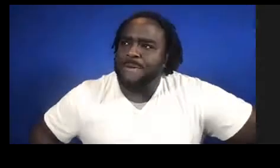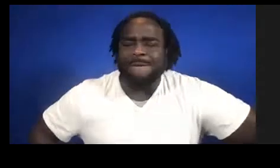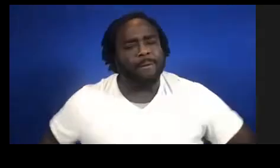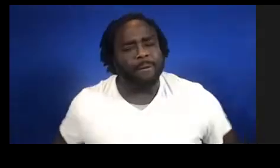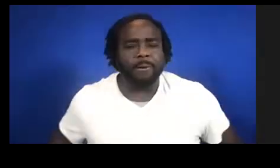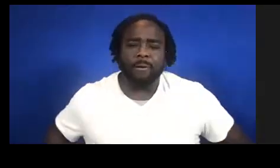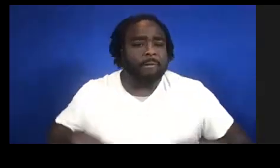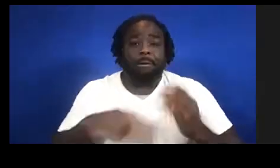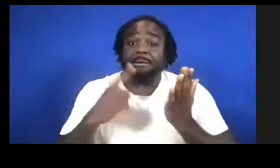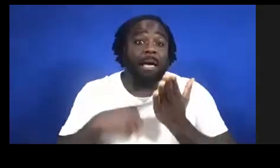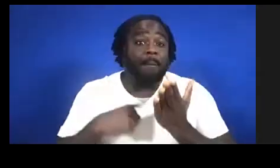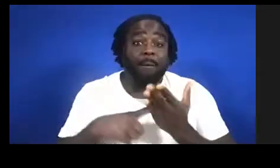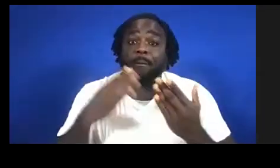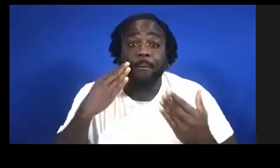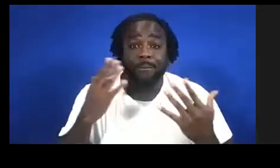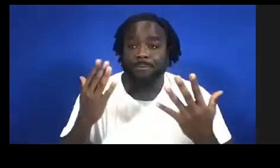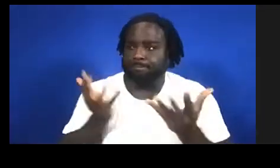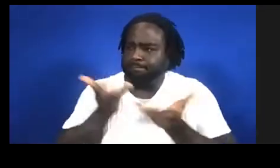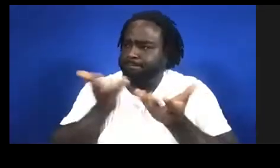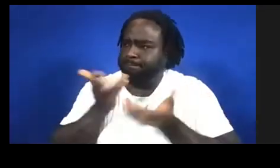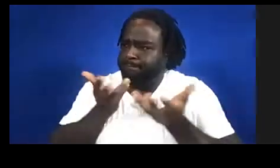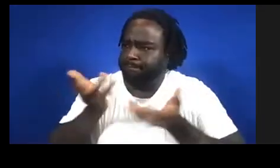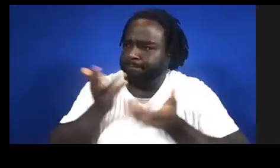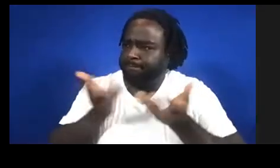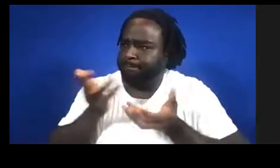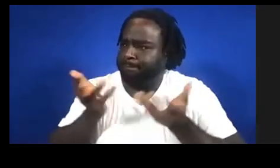about to take my mask off.